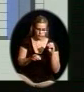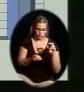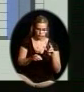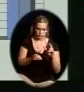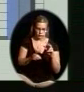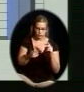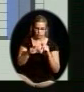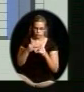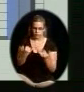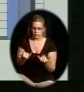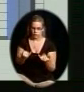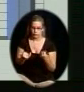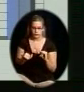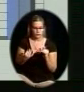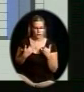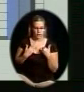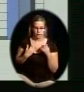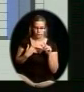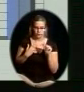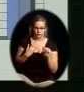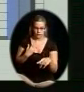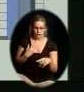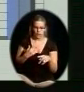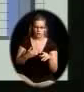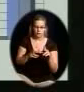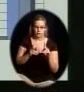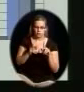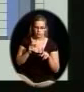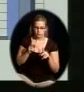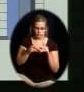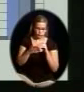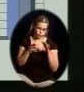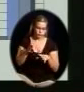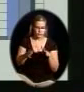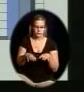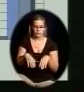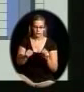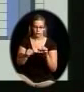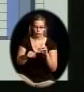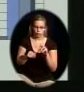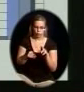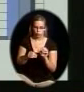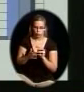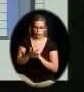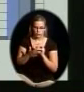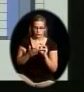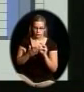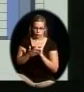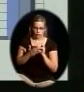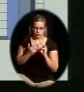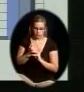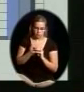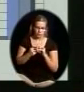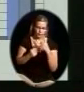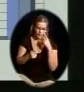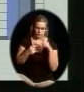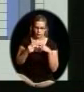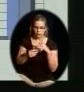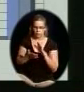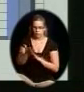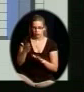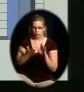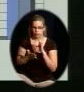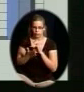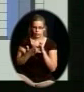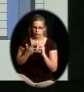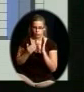to present, we still have gaps between those students taking a core curriculum or in terms of thinking about it as a college curriculum, a